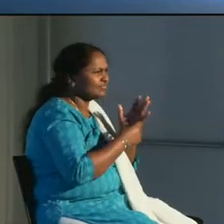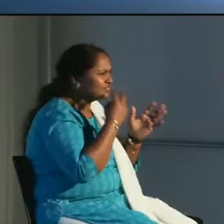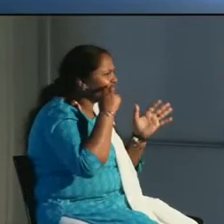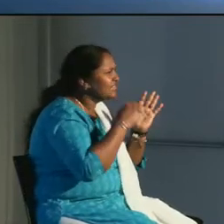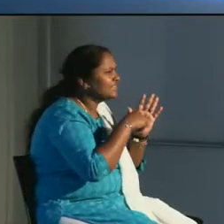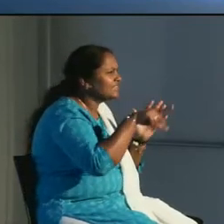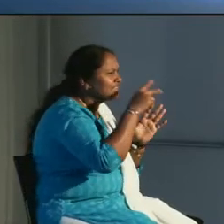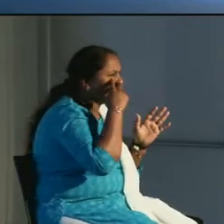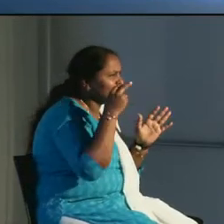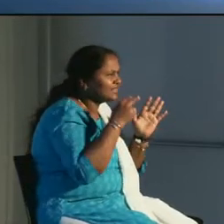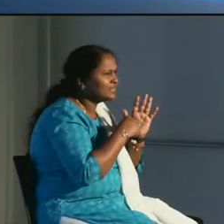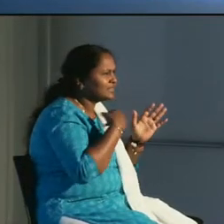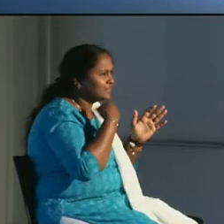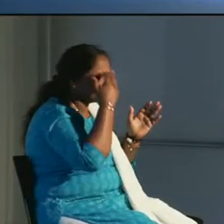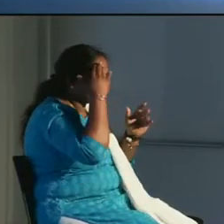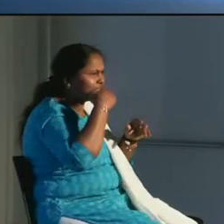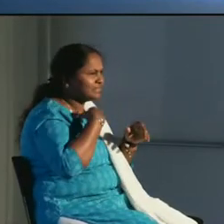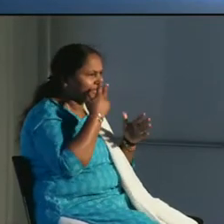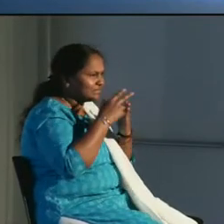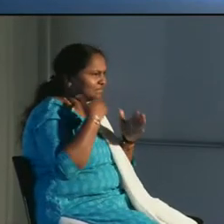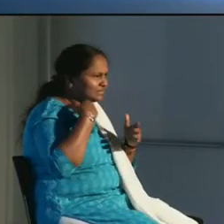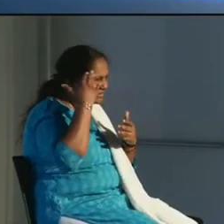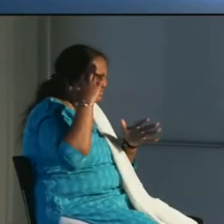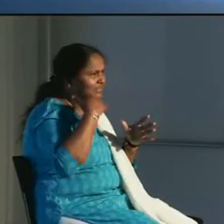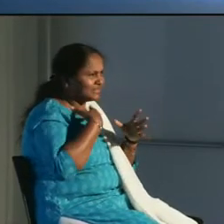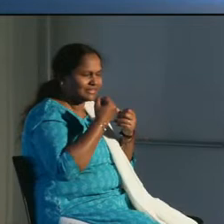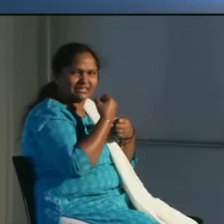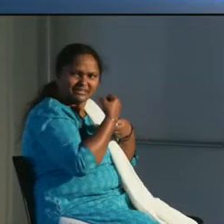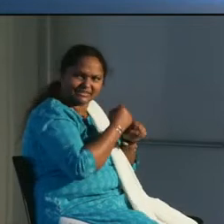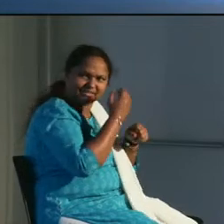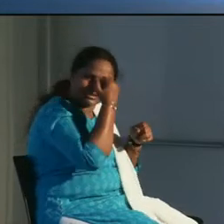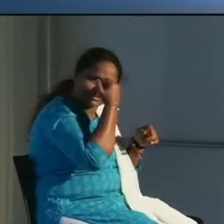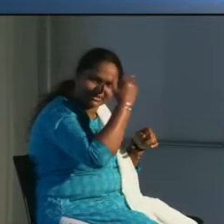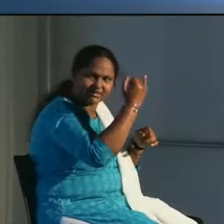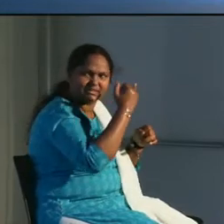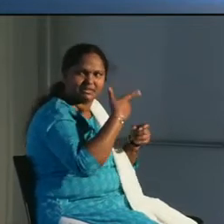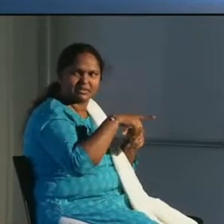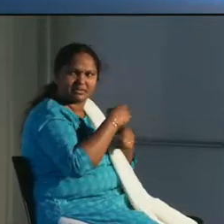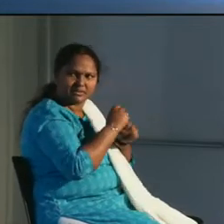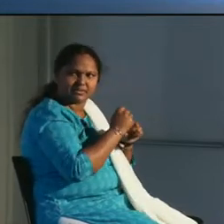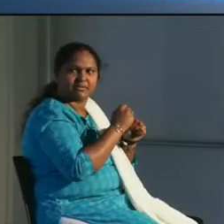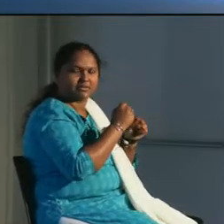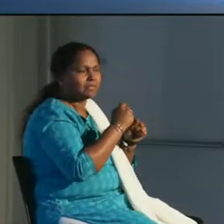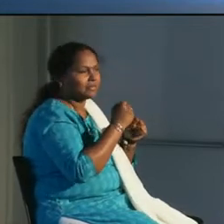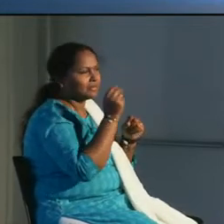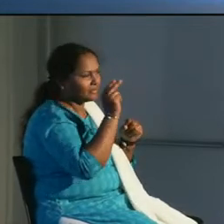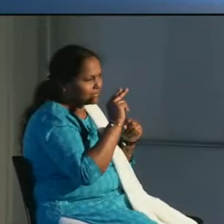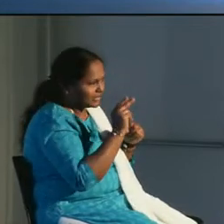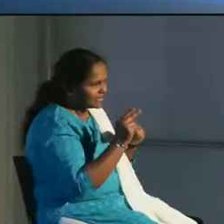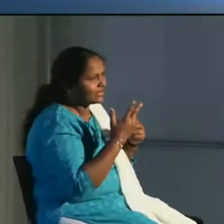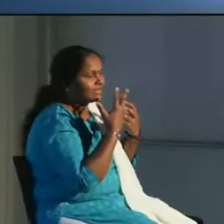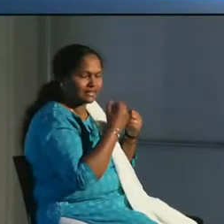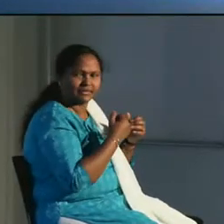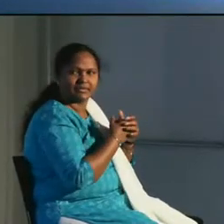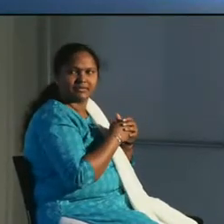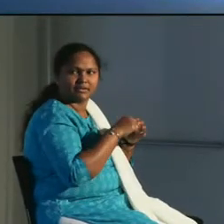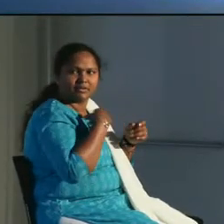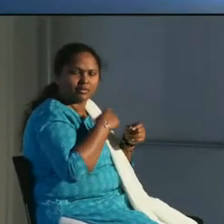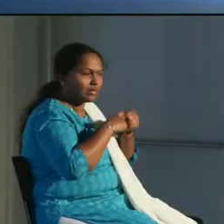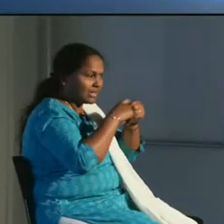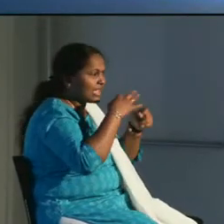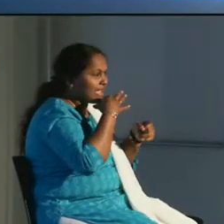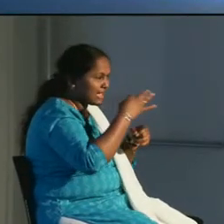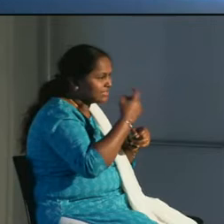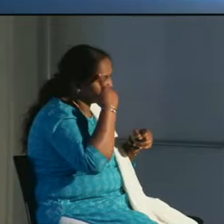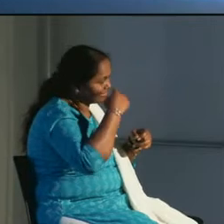look like. I never know what I look like when I start to imagine and make a painting. And what are the questions you